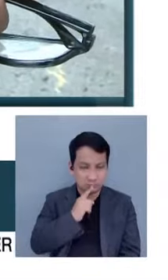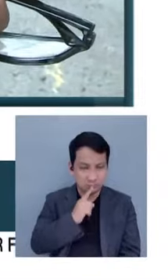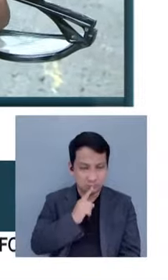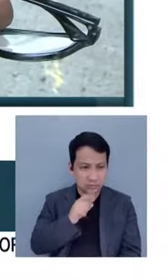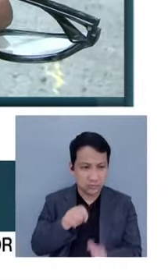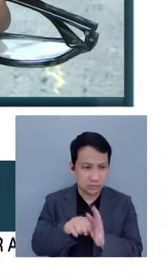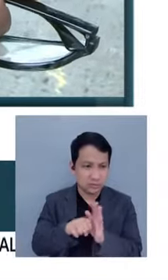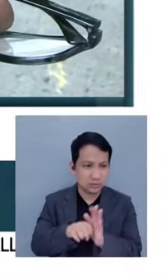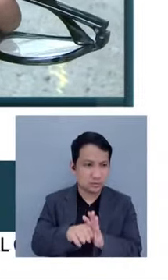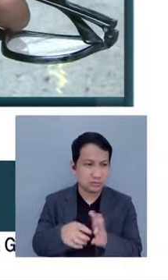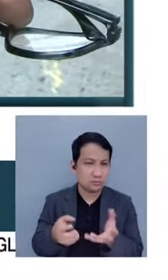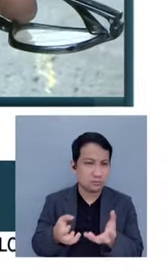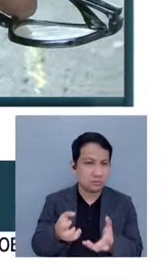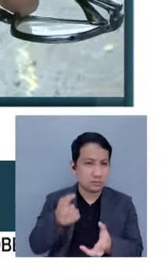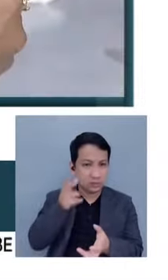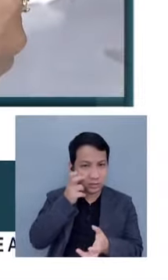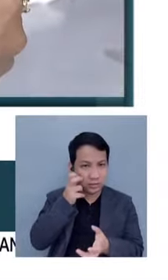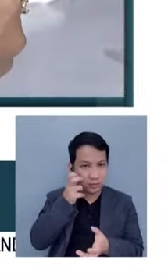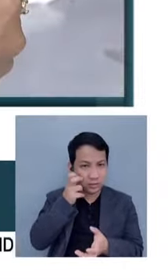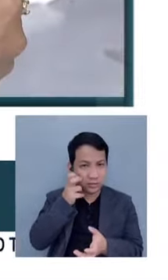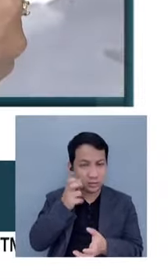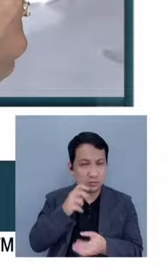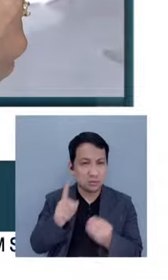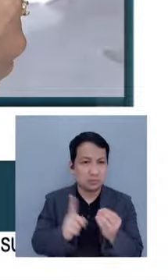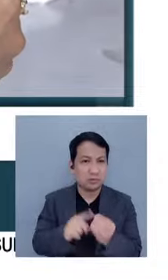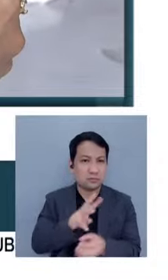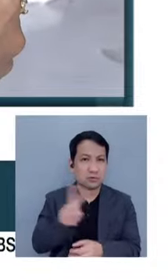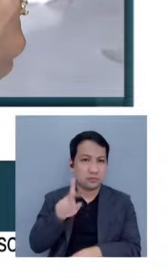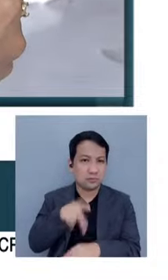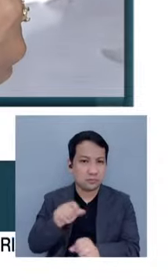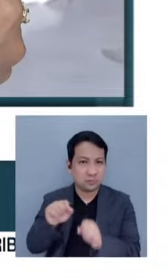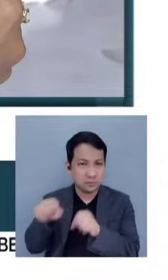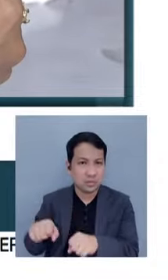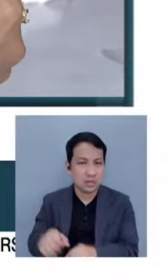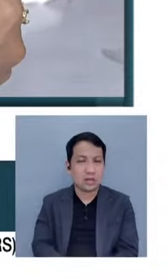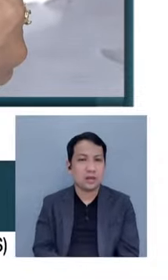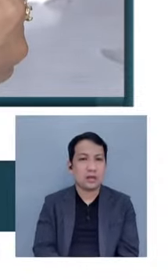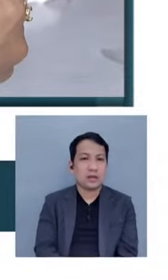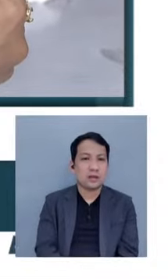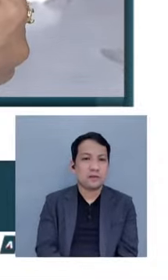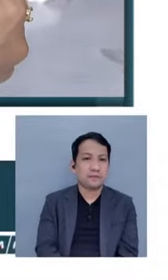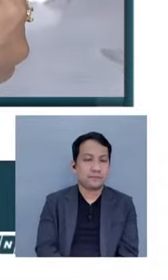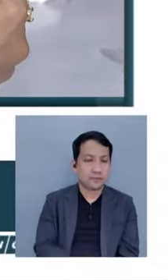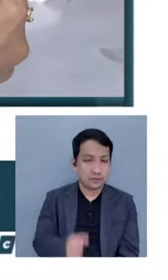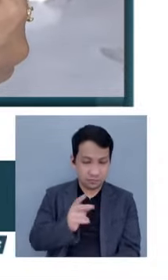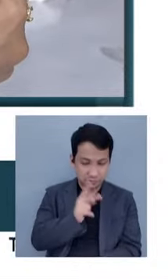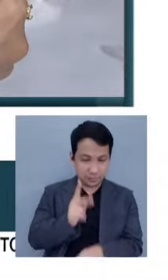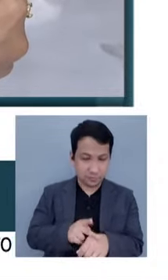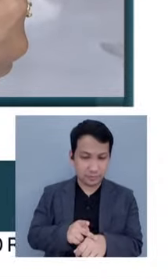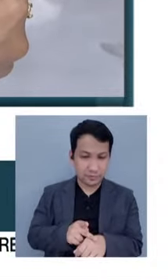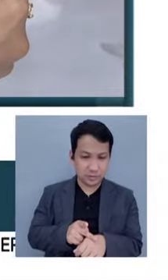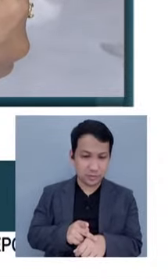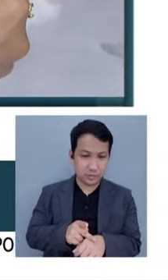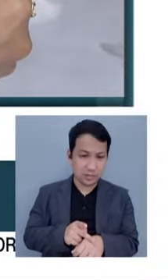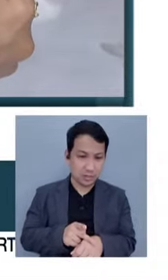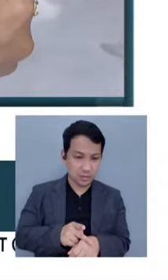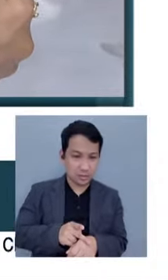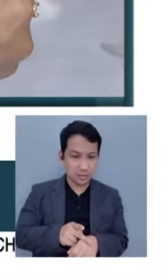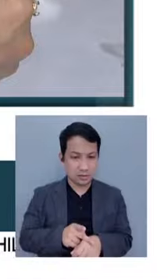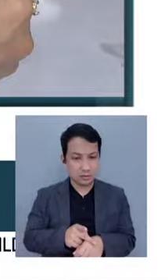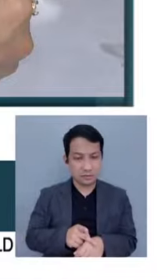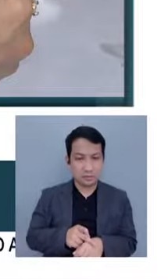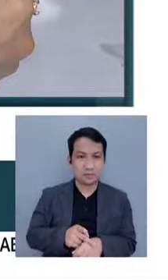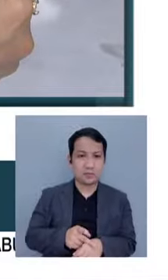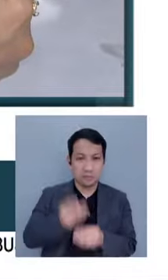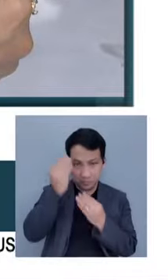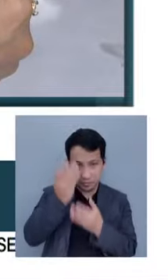just heard your previous segment about the West Philippine Sea, and obviously the Philippines is winning, has the upper hand when it comes to information,